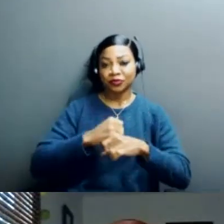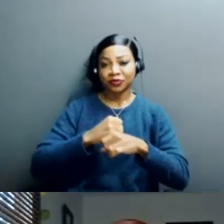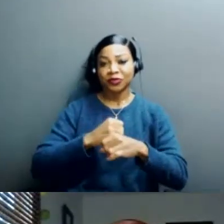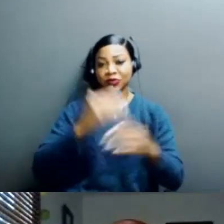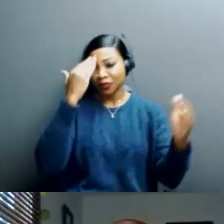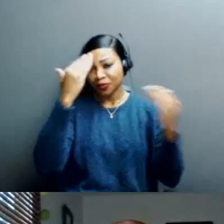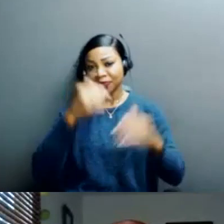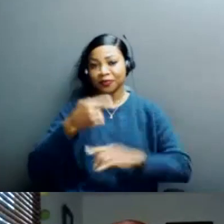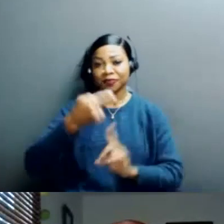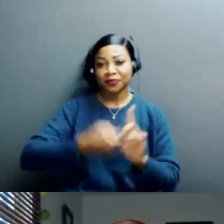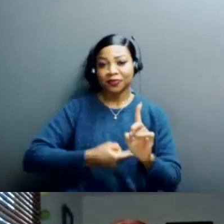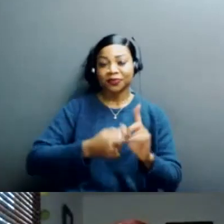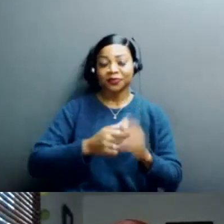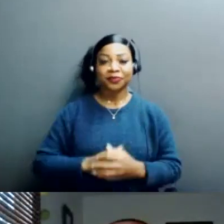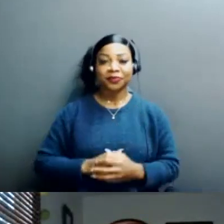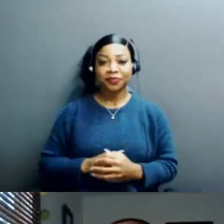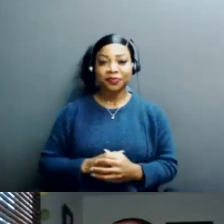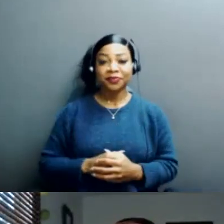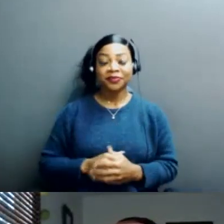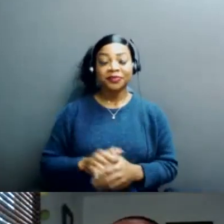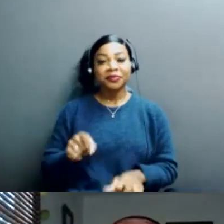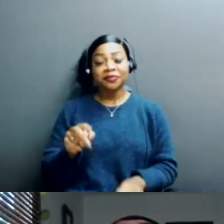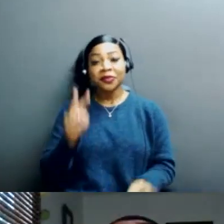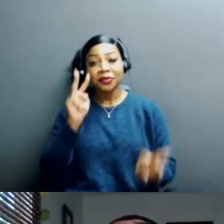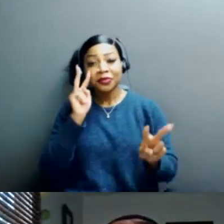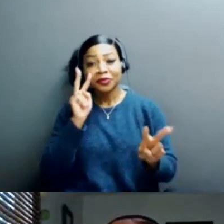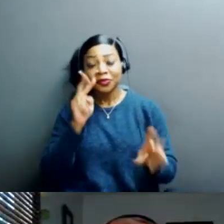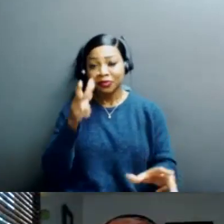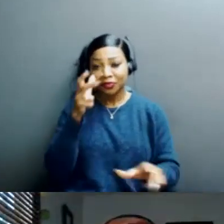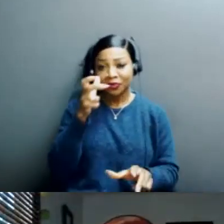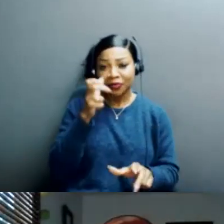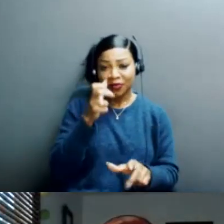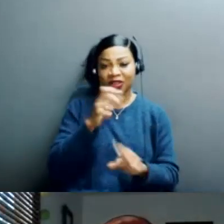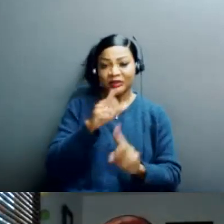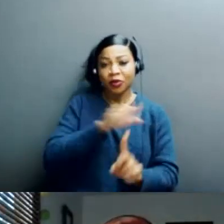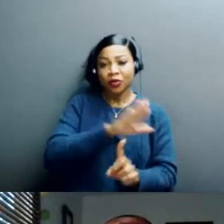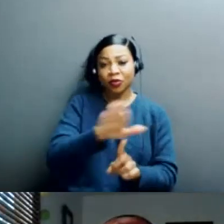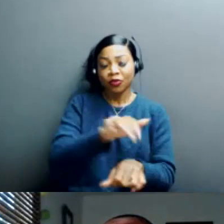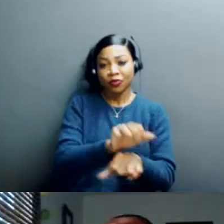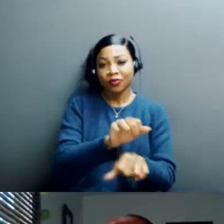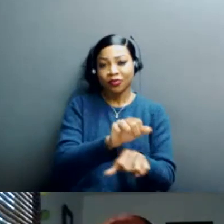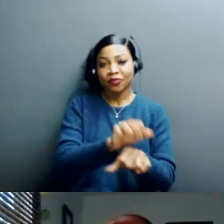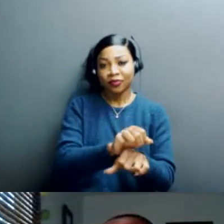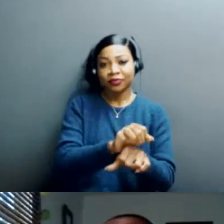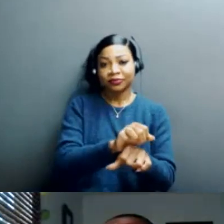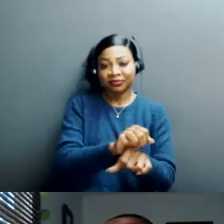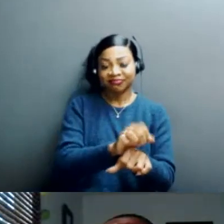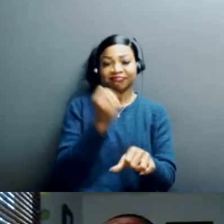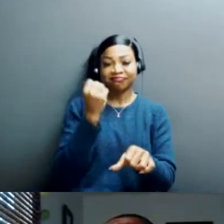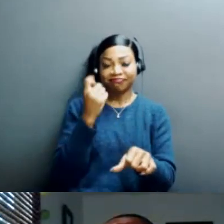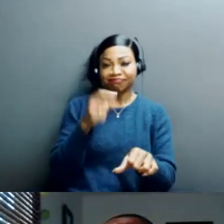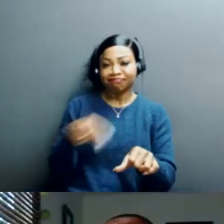we are looking forward to hearing from you about the work that you do because I know there's been you've been doing a lot